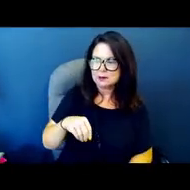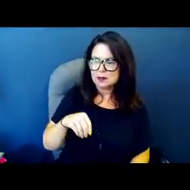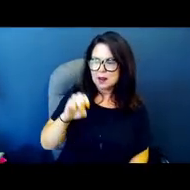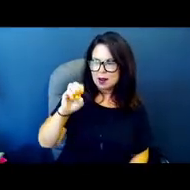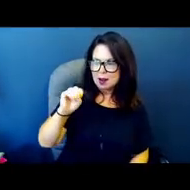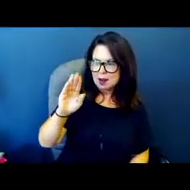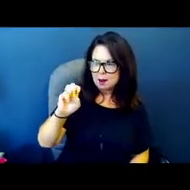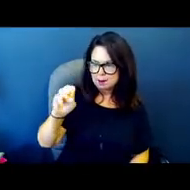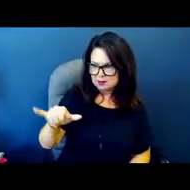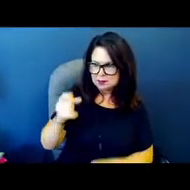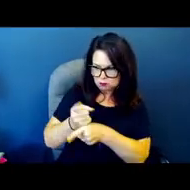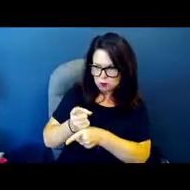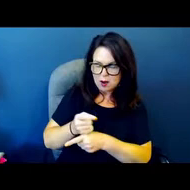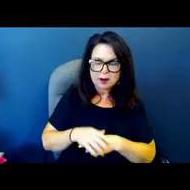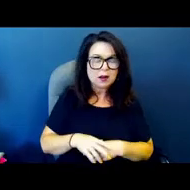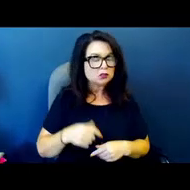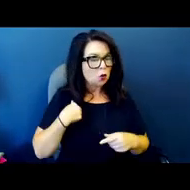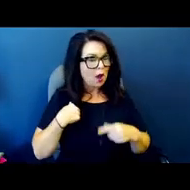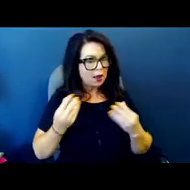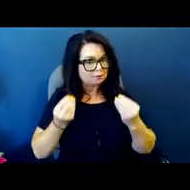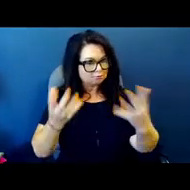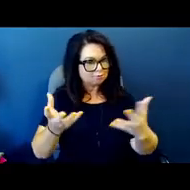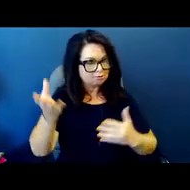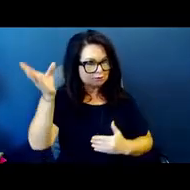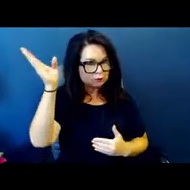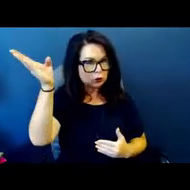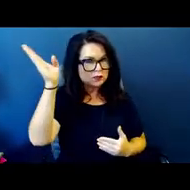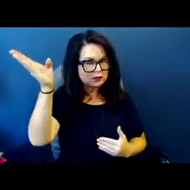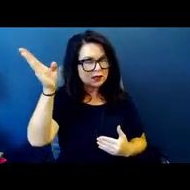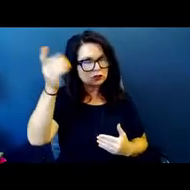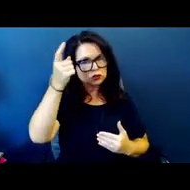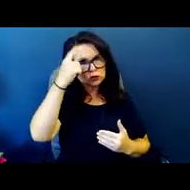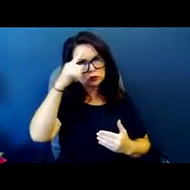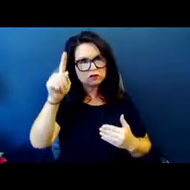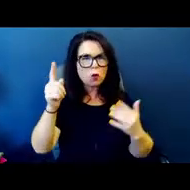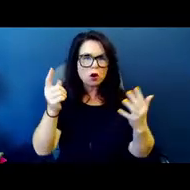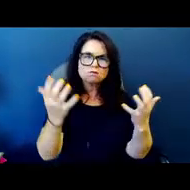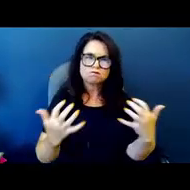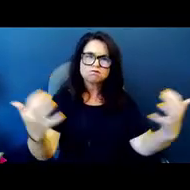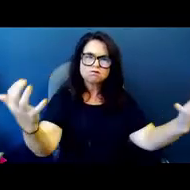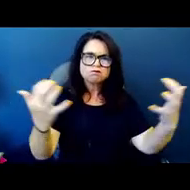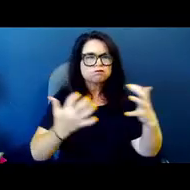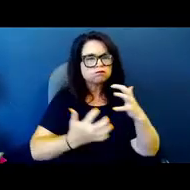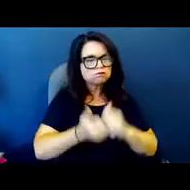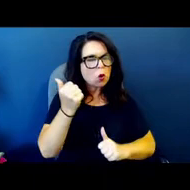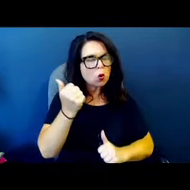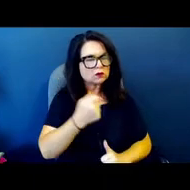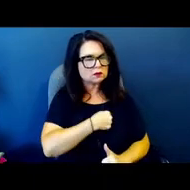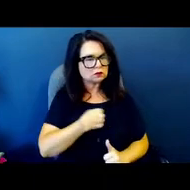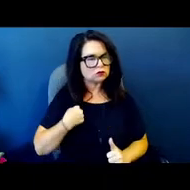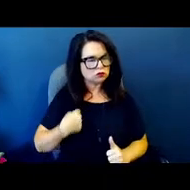a presentation for the largely Chinese audience there